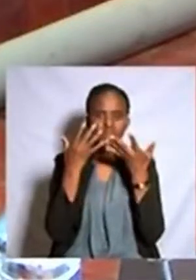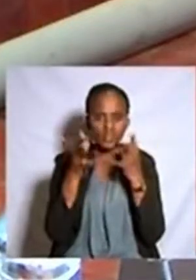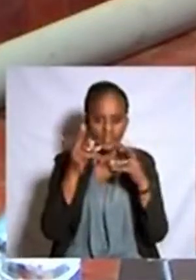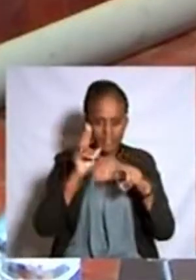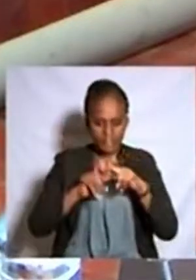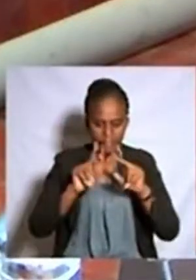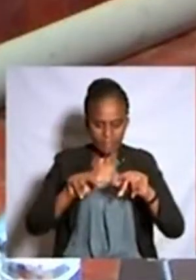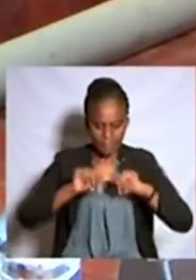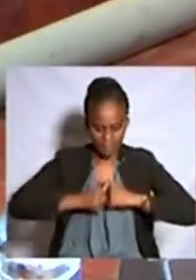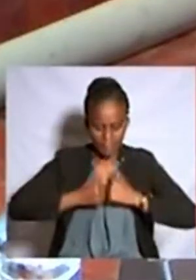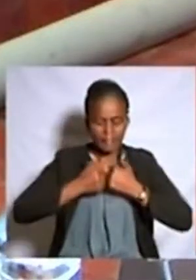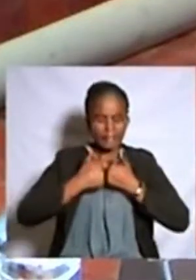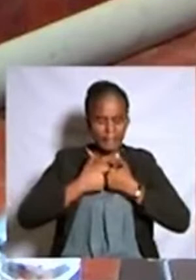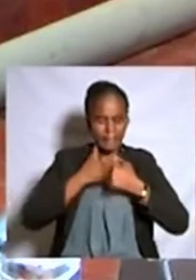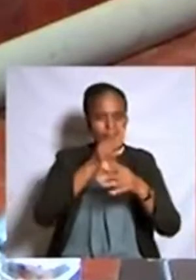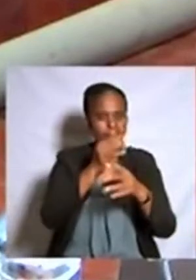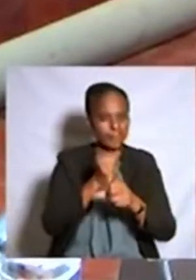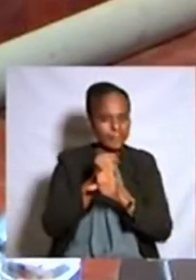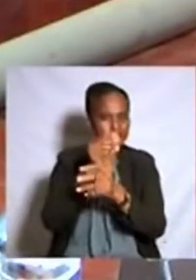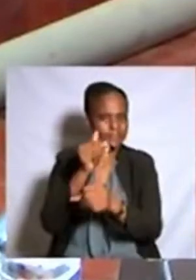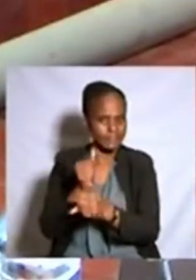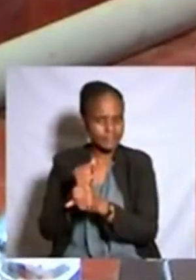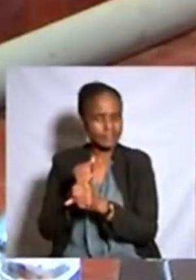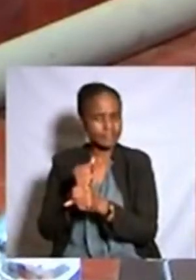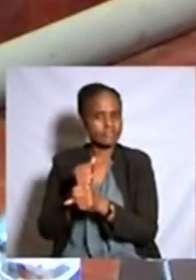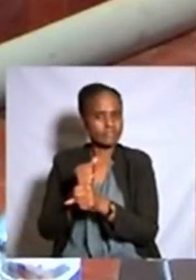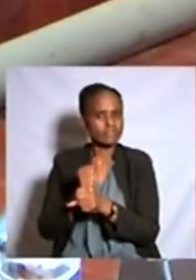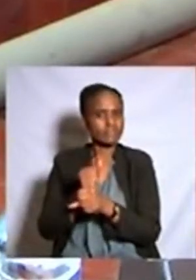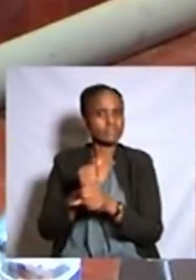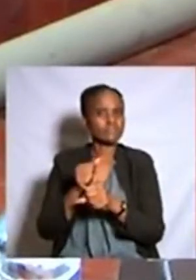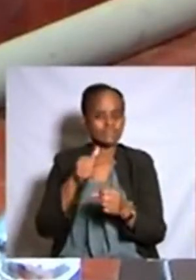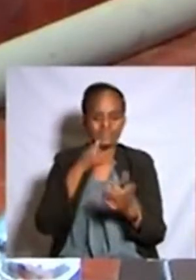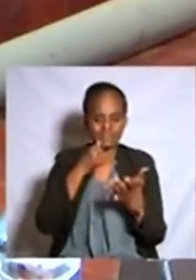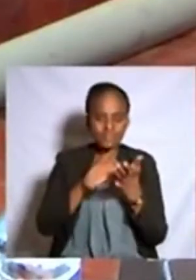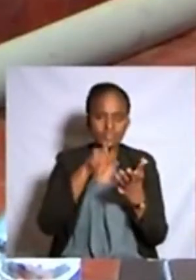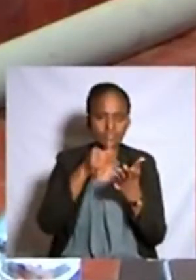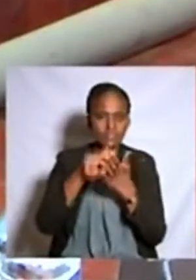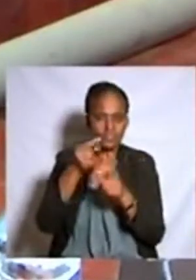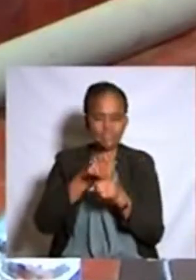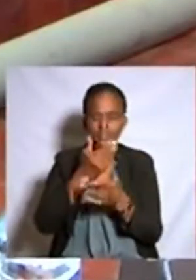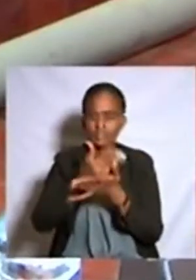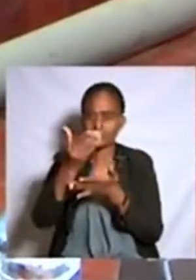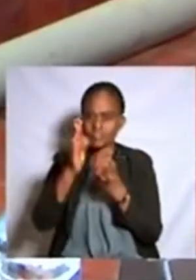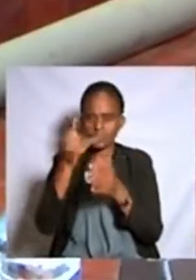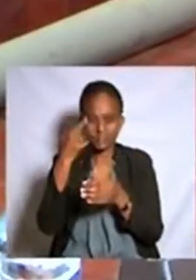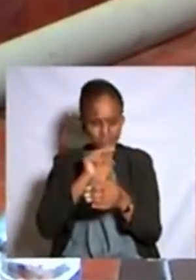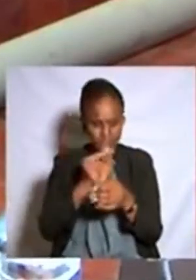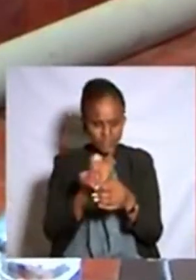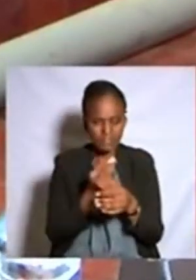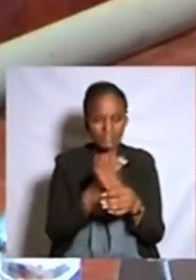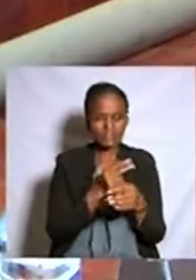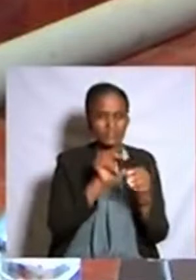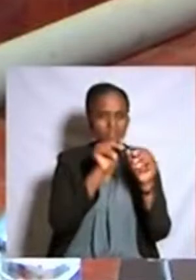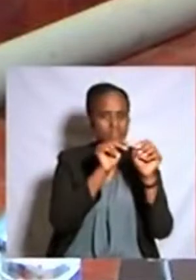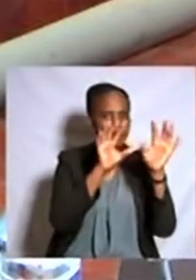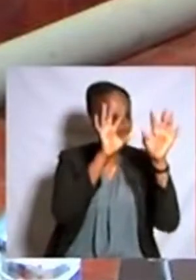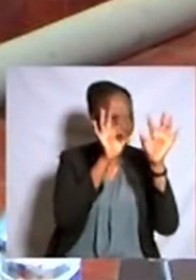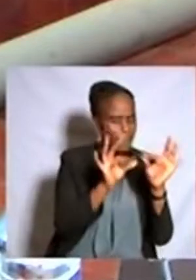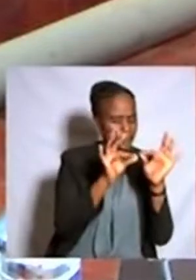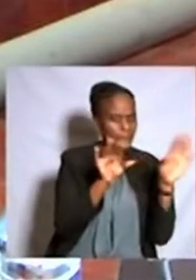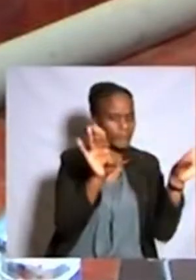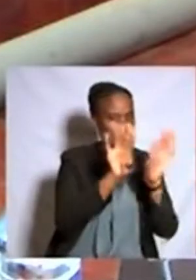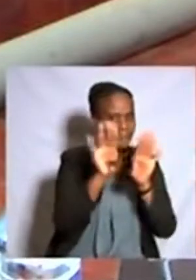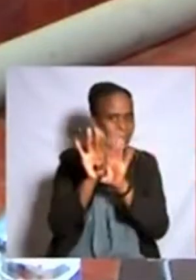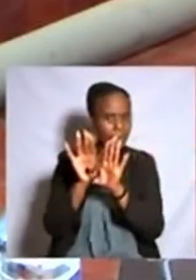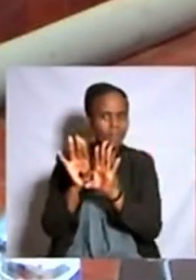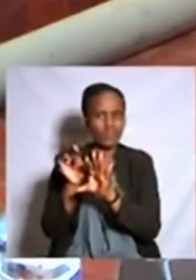we have been obtaining consents from customers for us to restructure these accounts to close off the ones that have issues